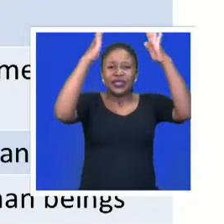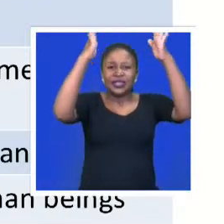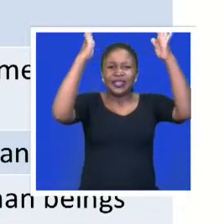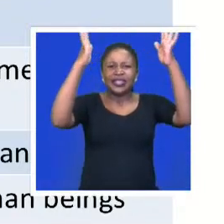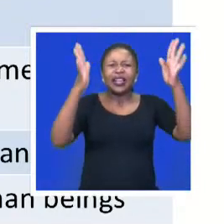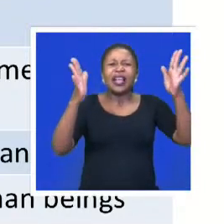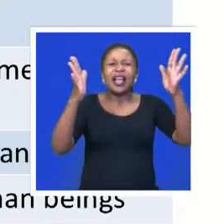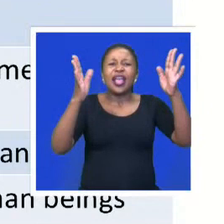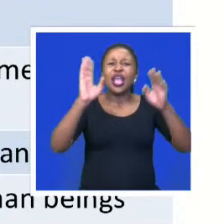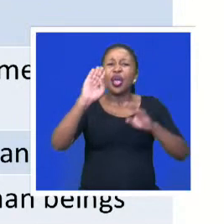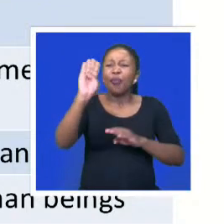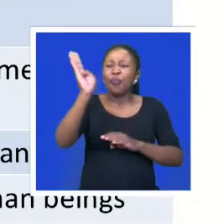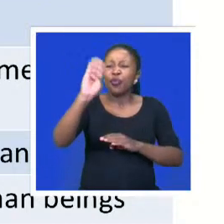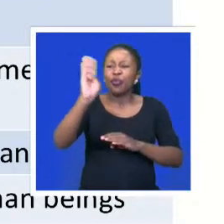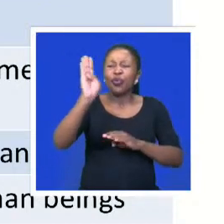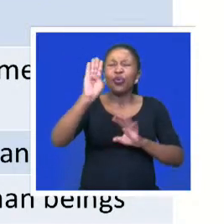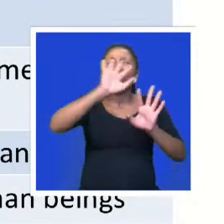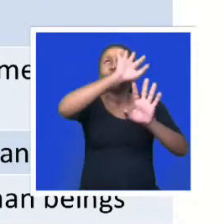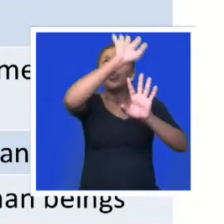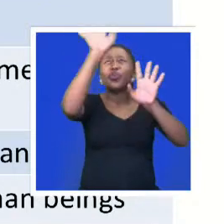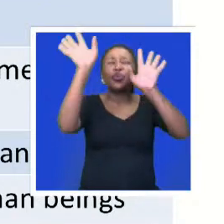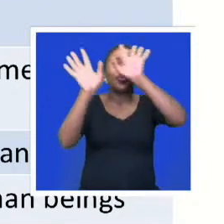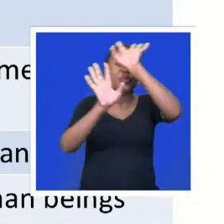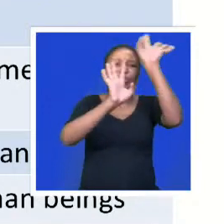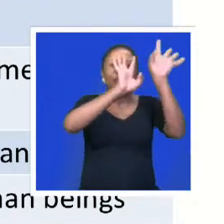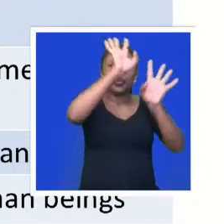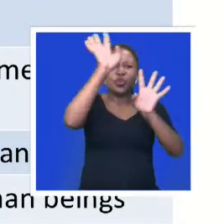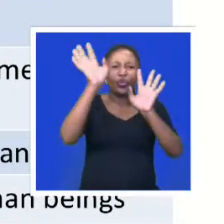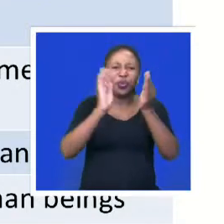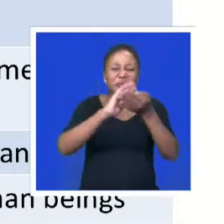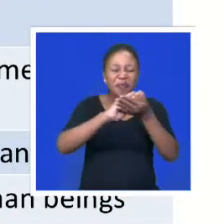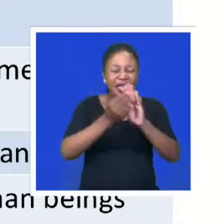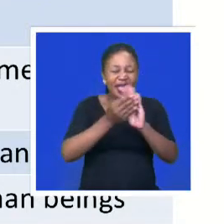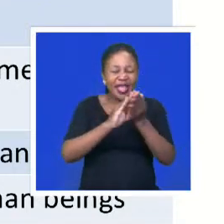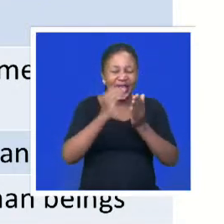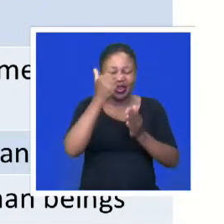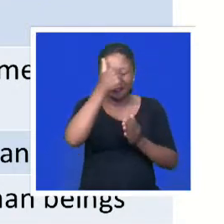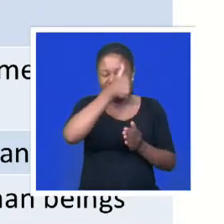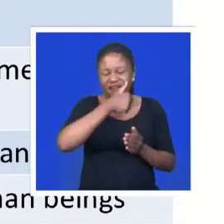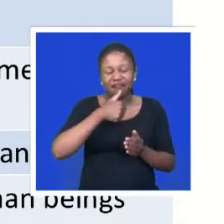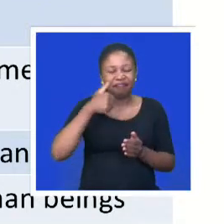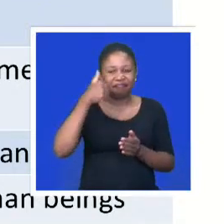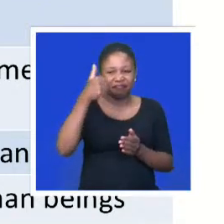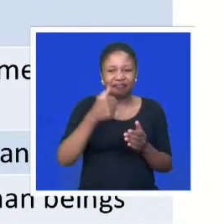what? The sky and the heavens. Day 3,